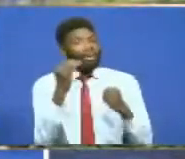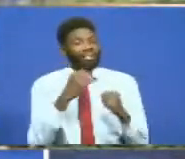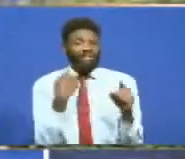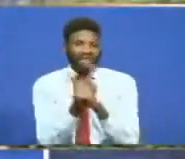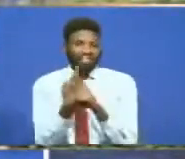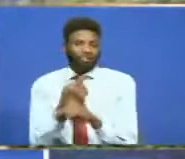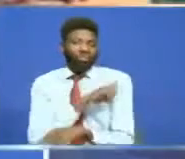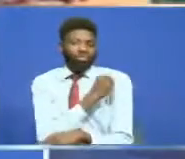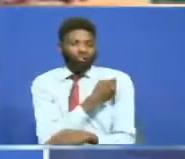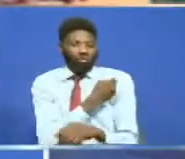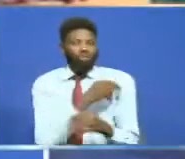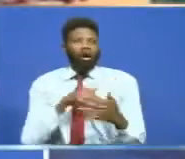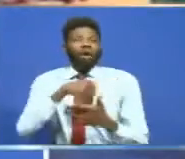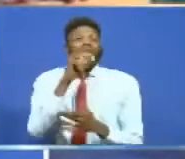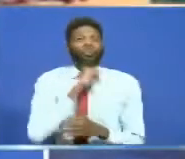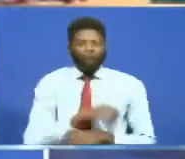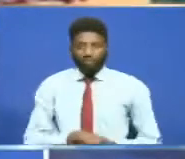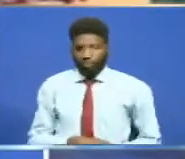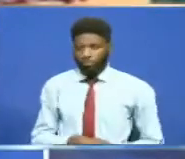facilities. Currently,